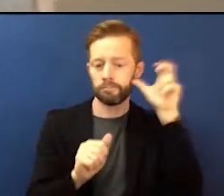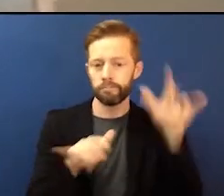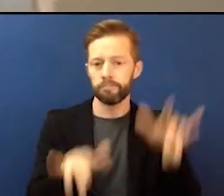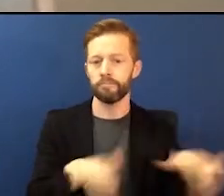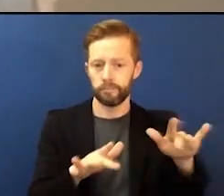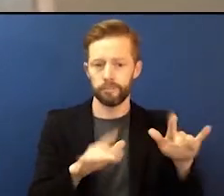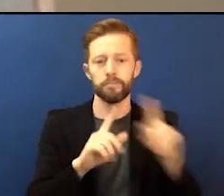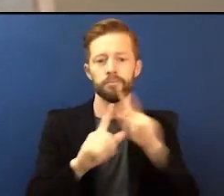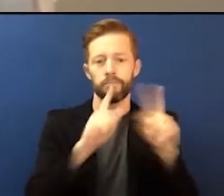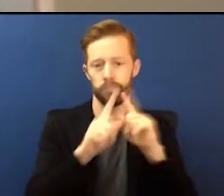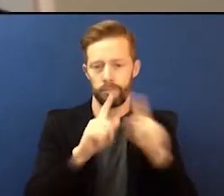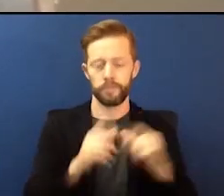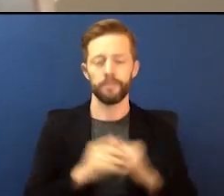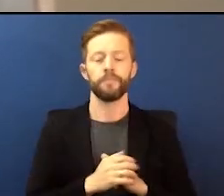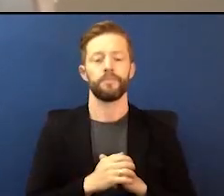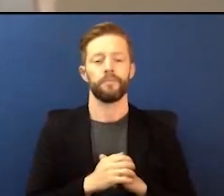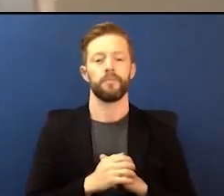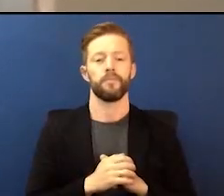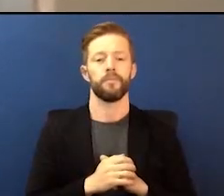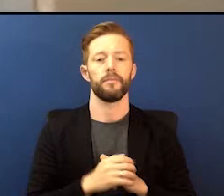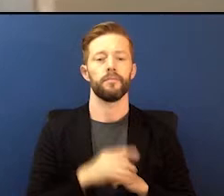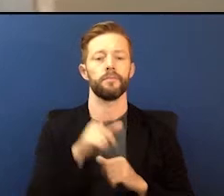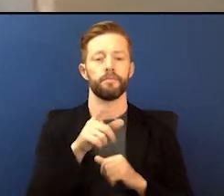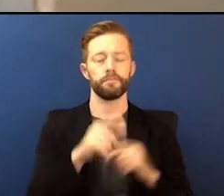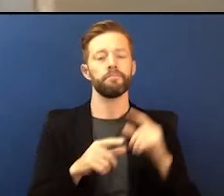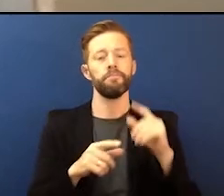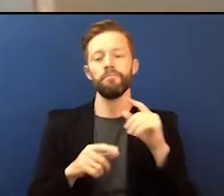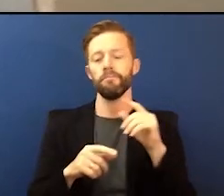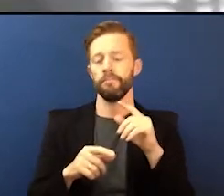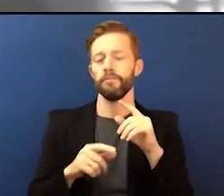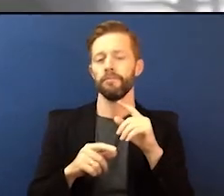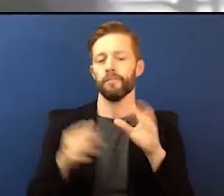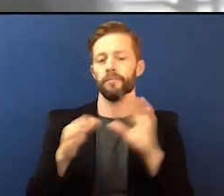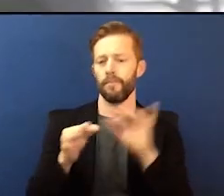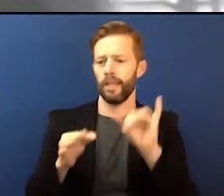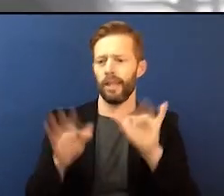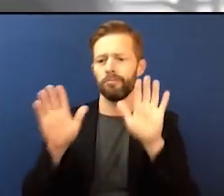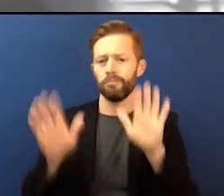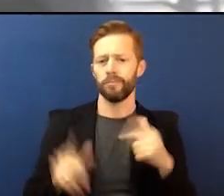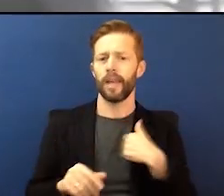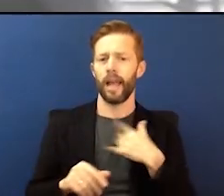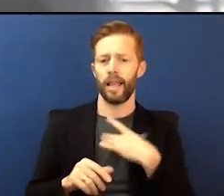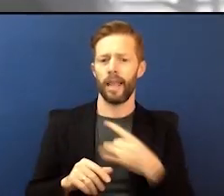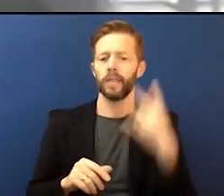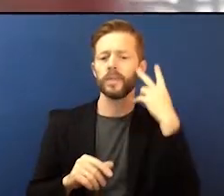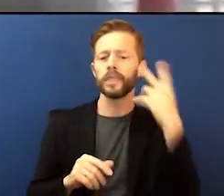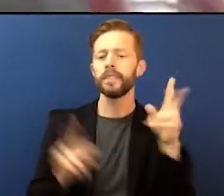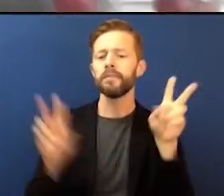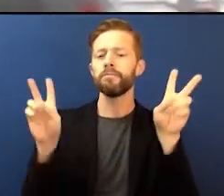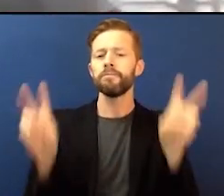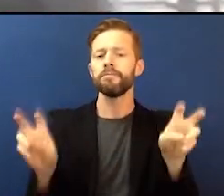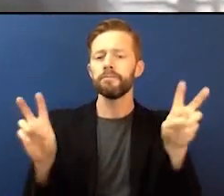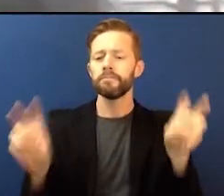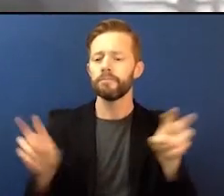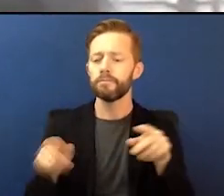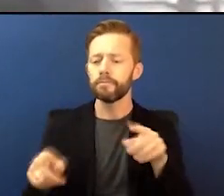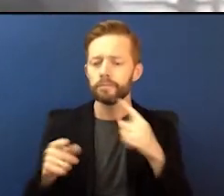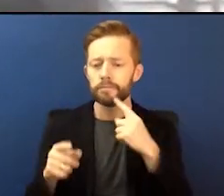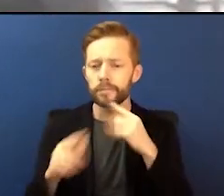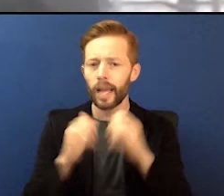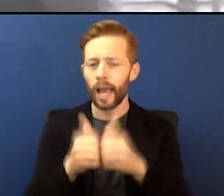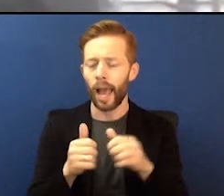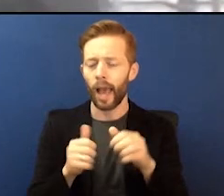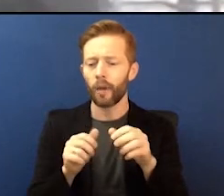documentation of all of the conversations at all the different tables. That's great. I always like that as a parent too, to see the quotes, the way the children